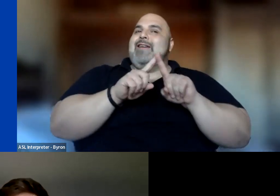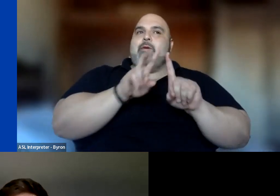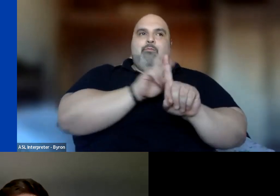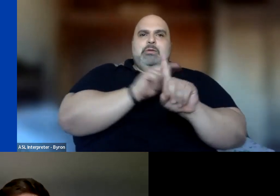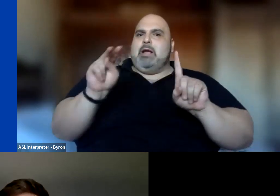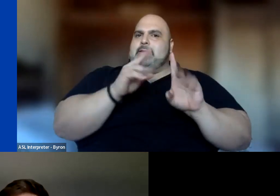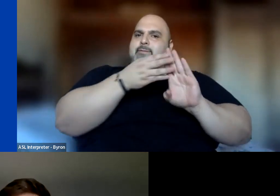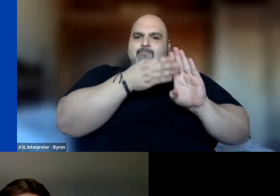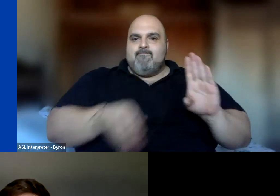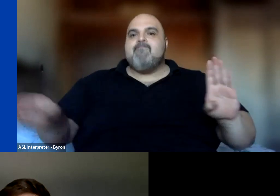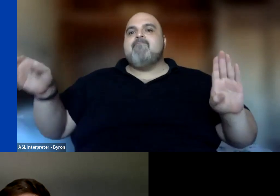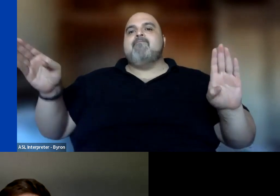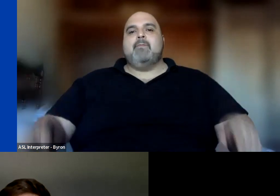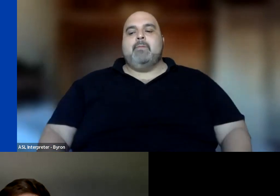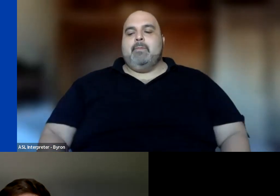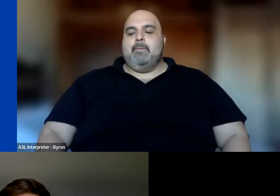on it.